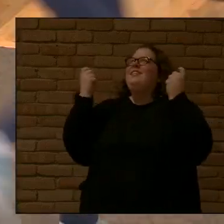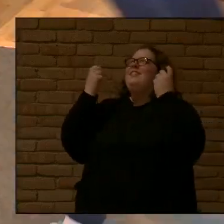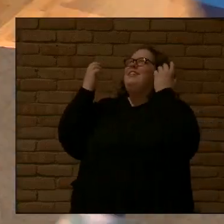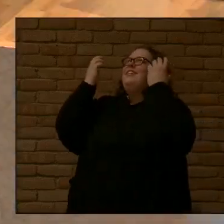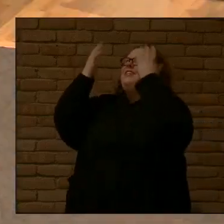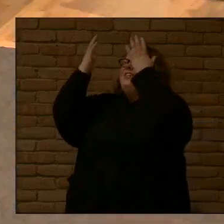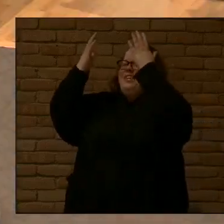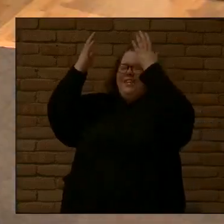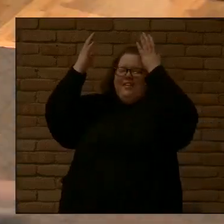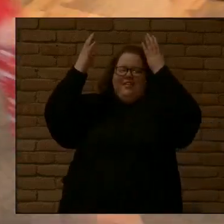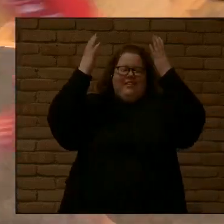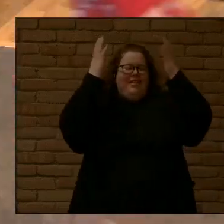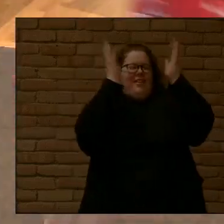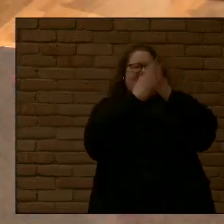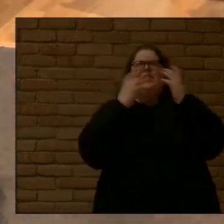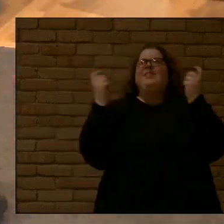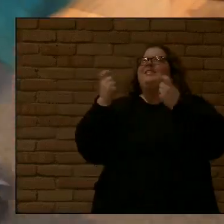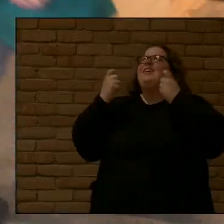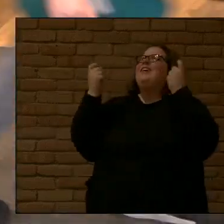Hosanna,